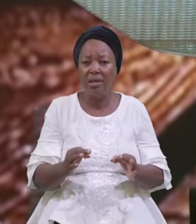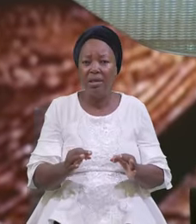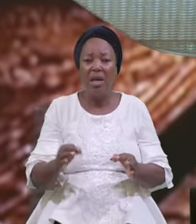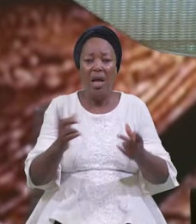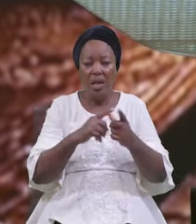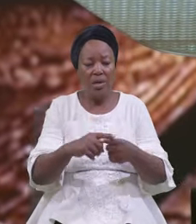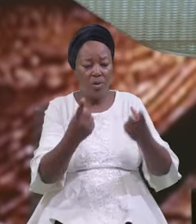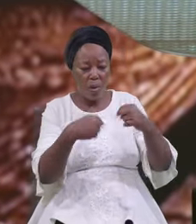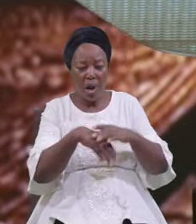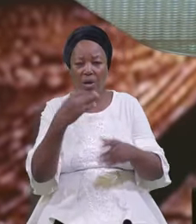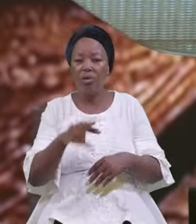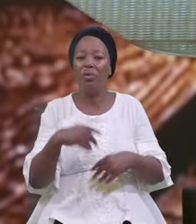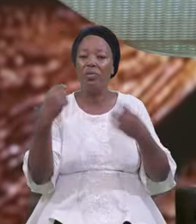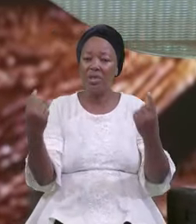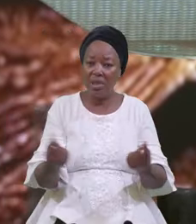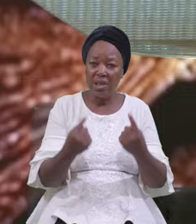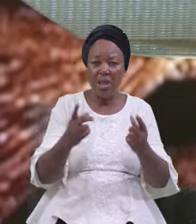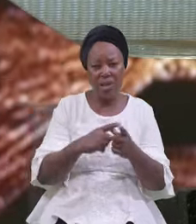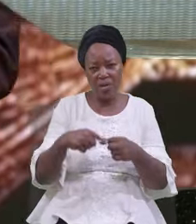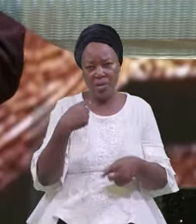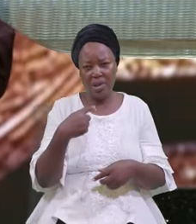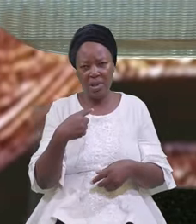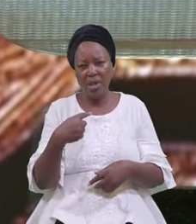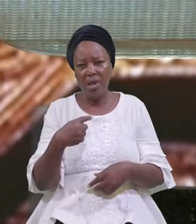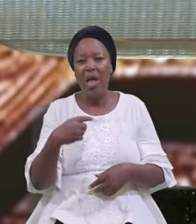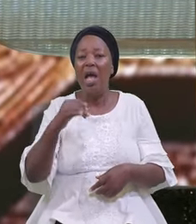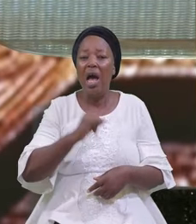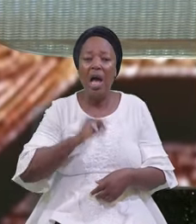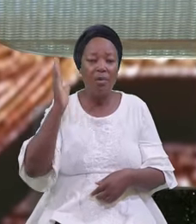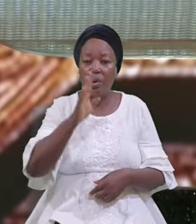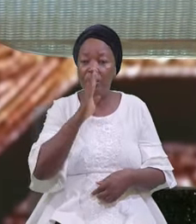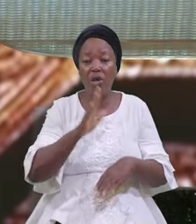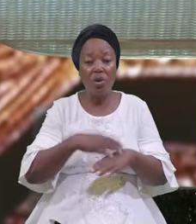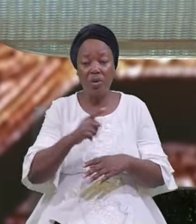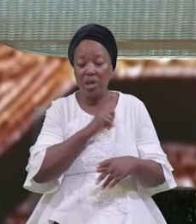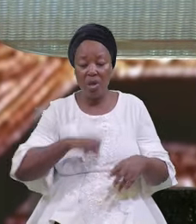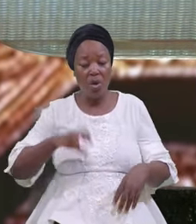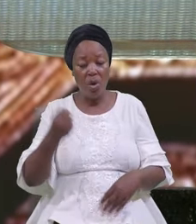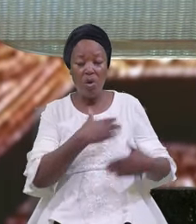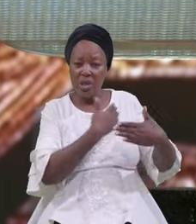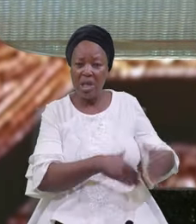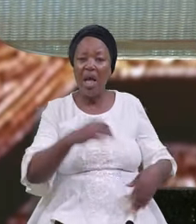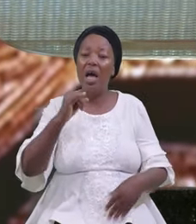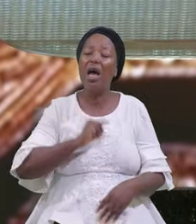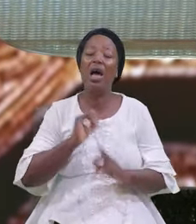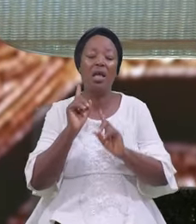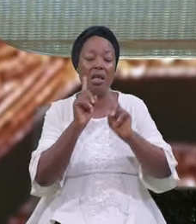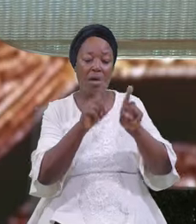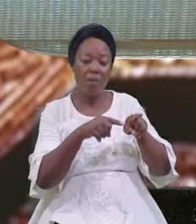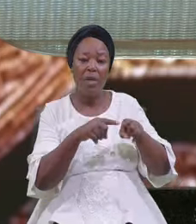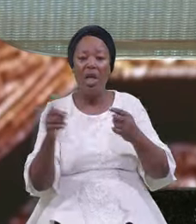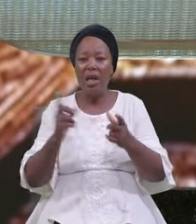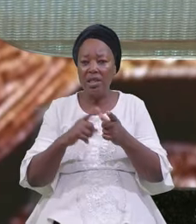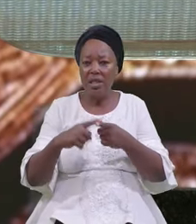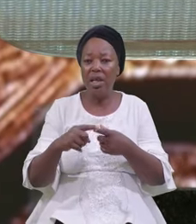you come out of sin and you say, I'll be on the Lord's side, I come. And when